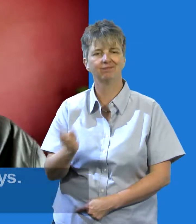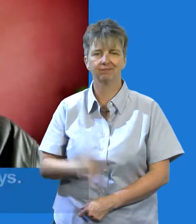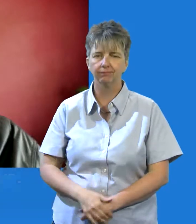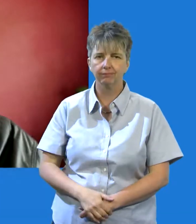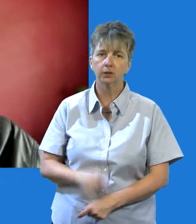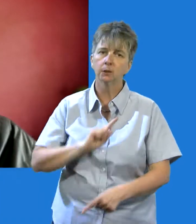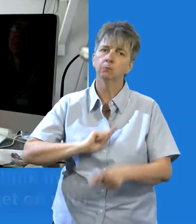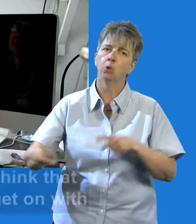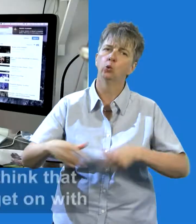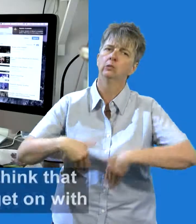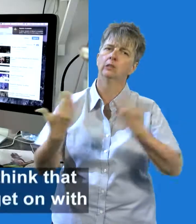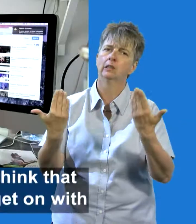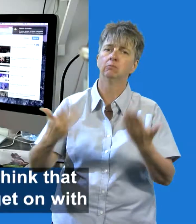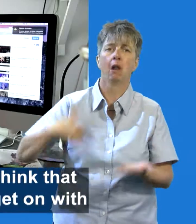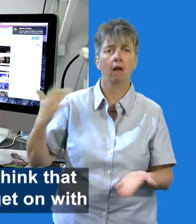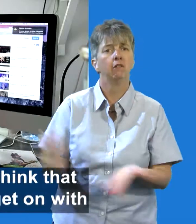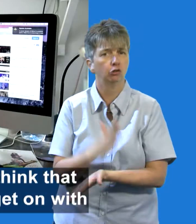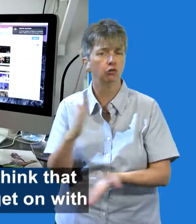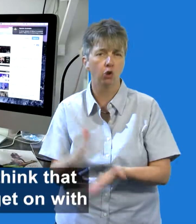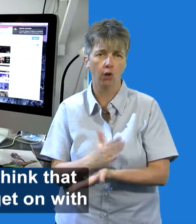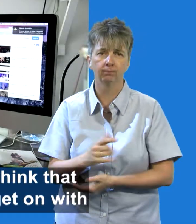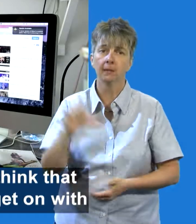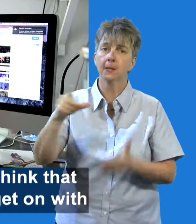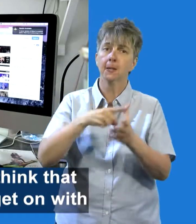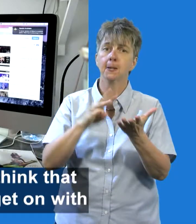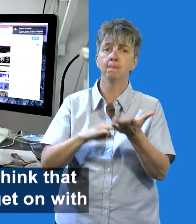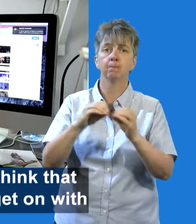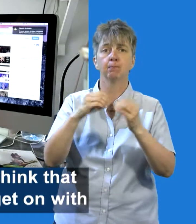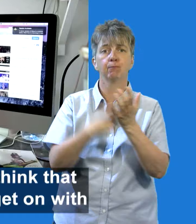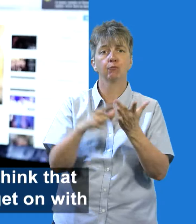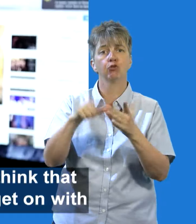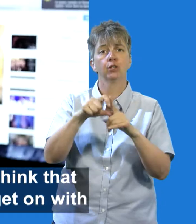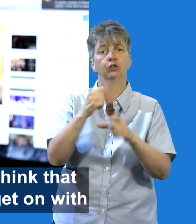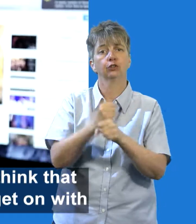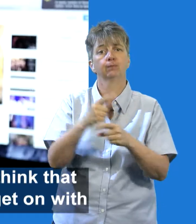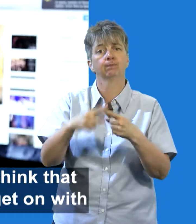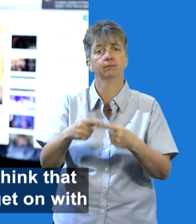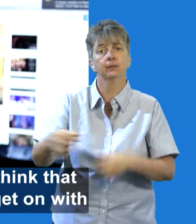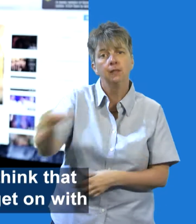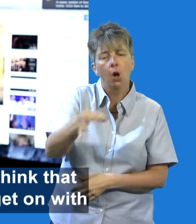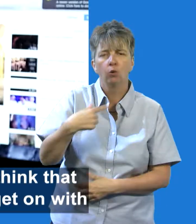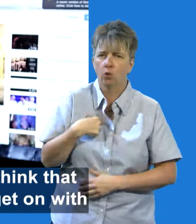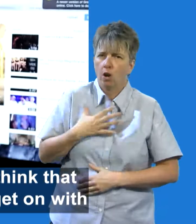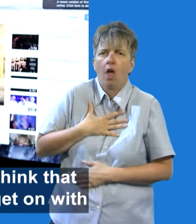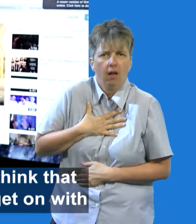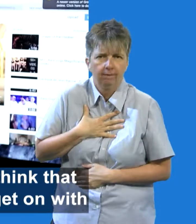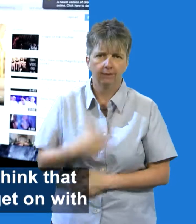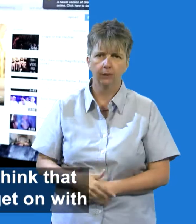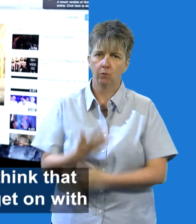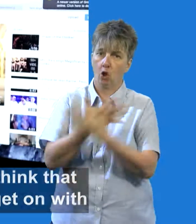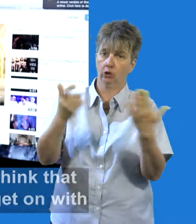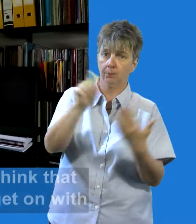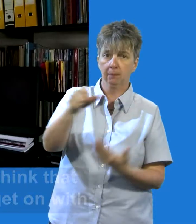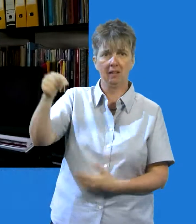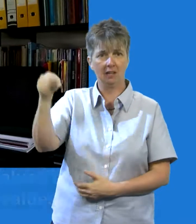days. Cambridge is a town I love, and I think there's a lot of people here that